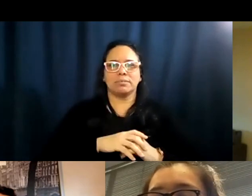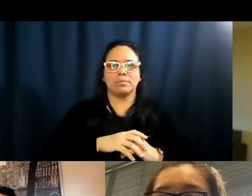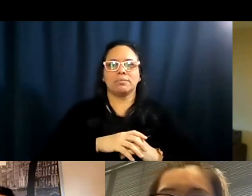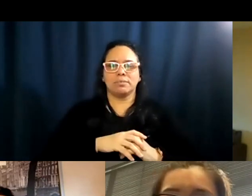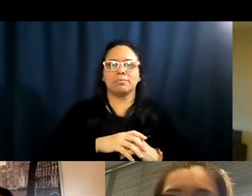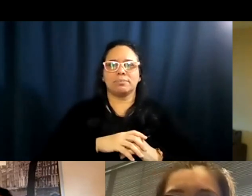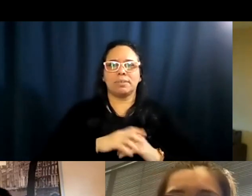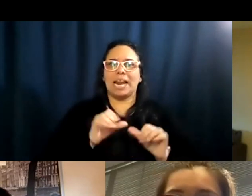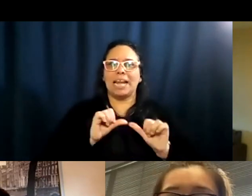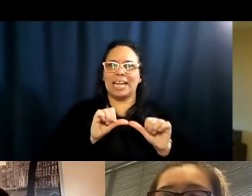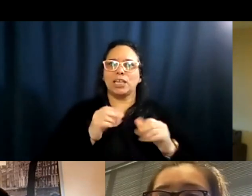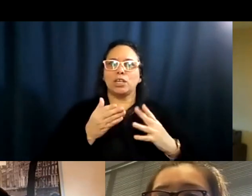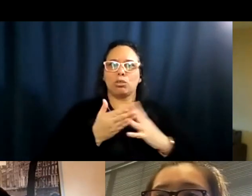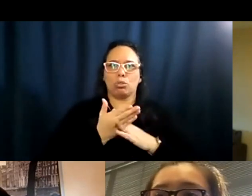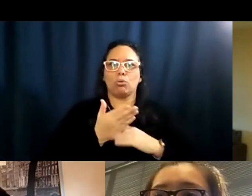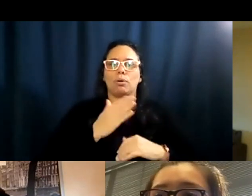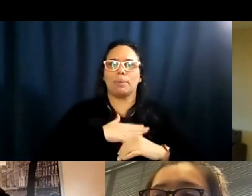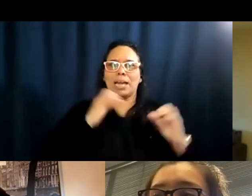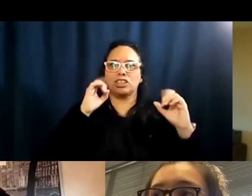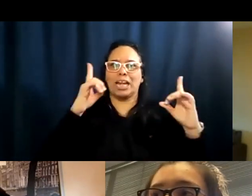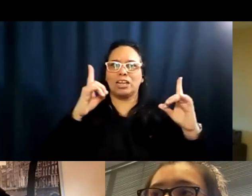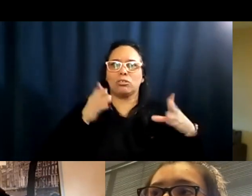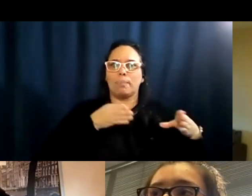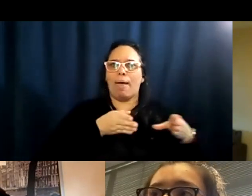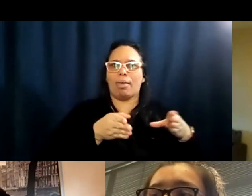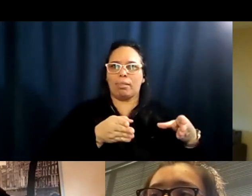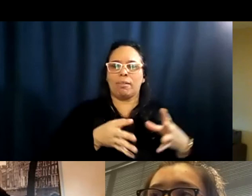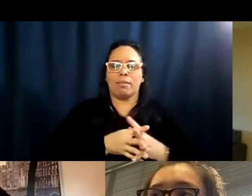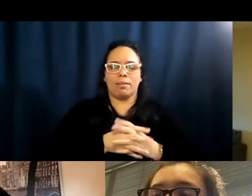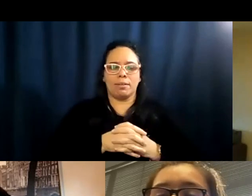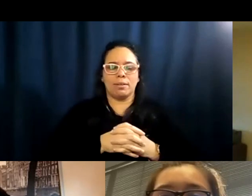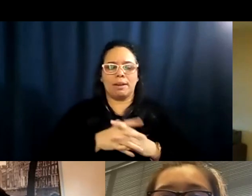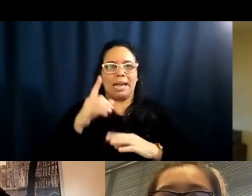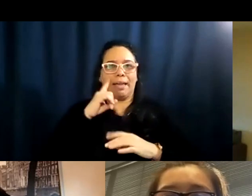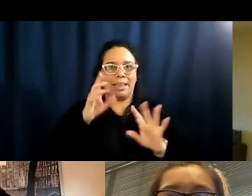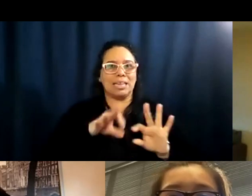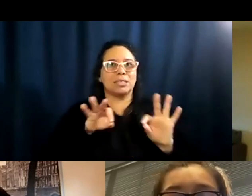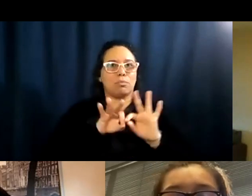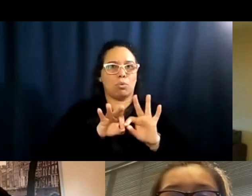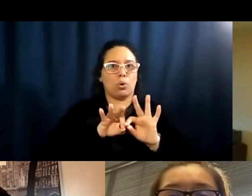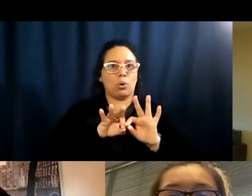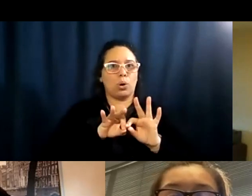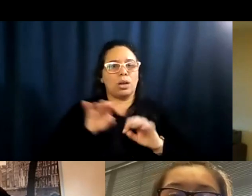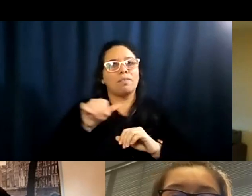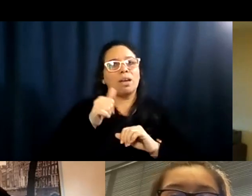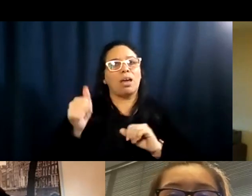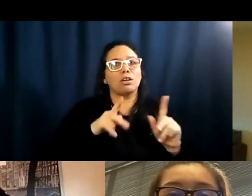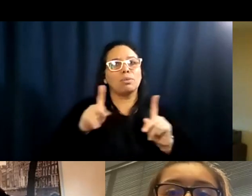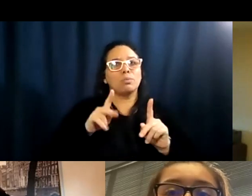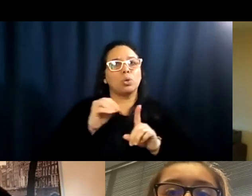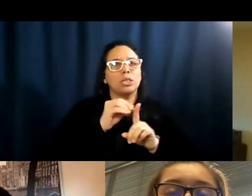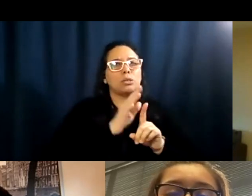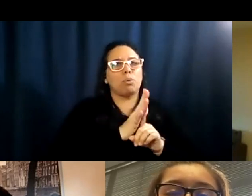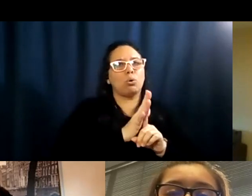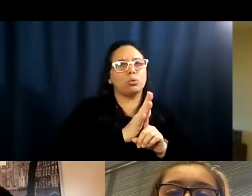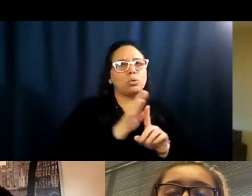my educational path, I think that it's just important for other people to be exposed to this, especially from a younger